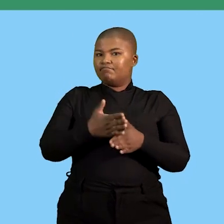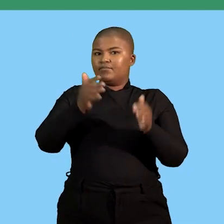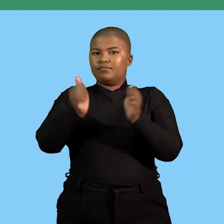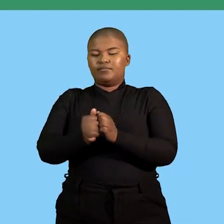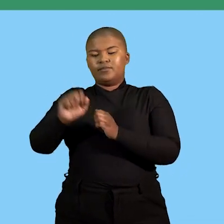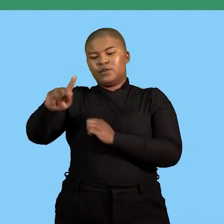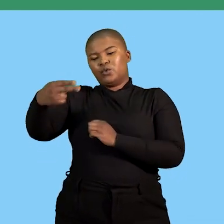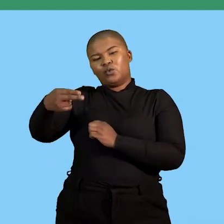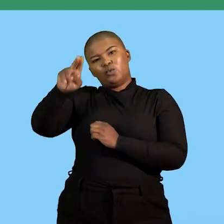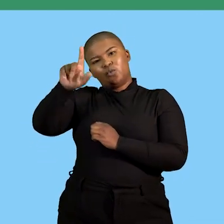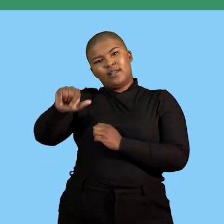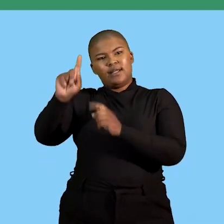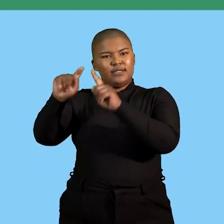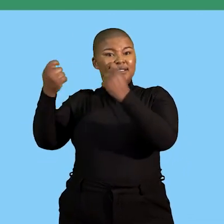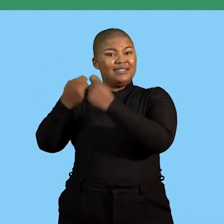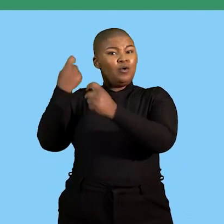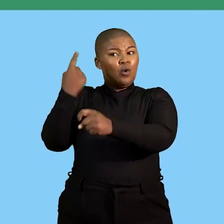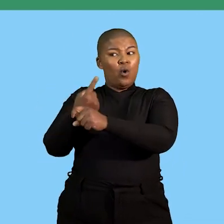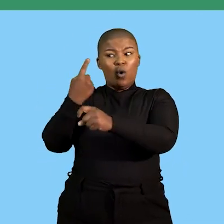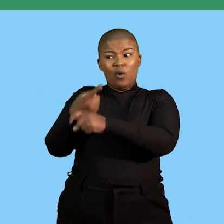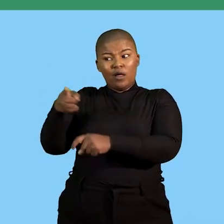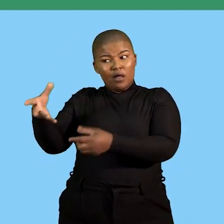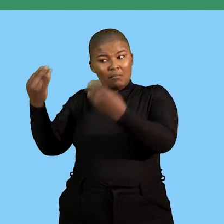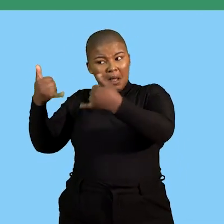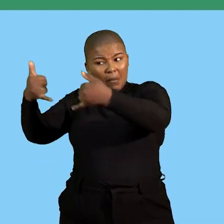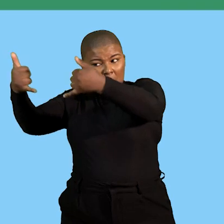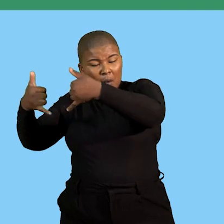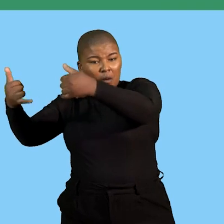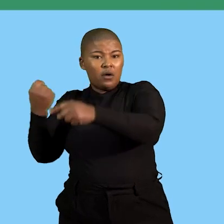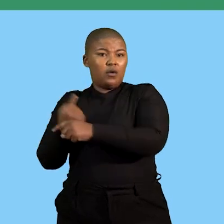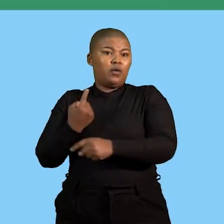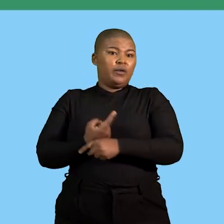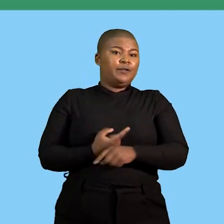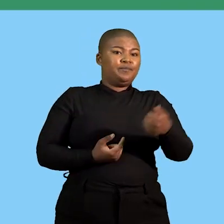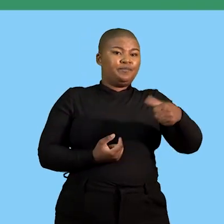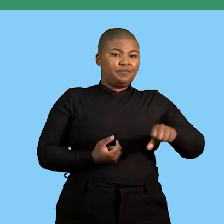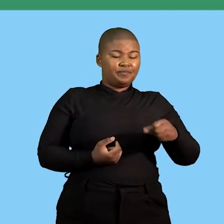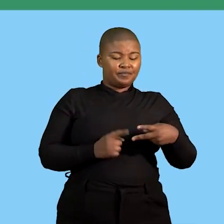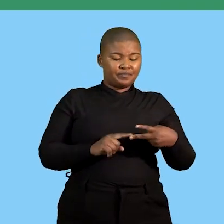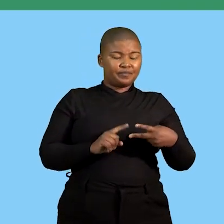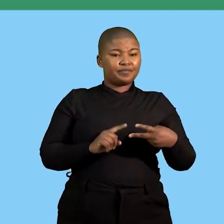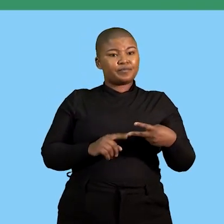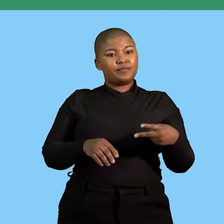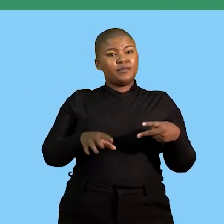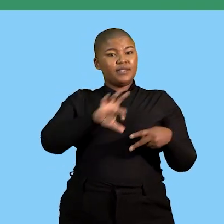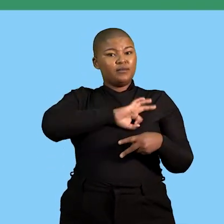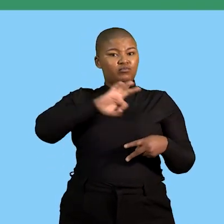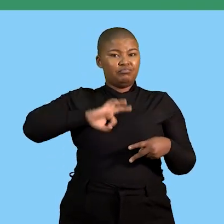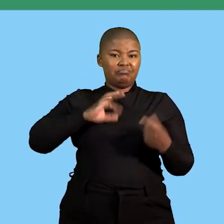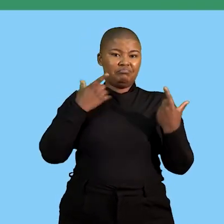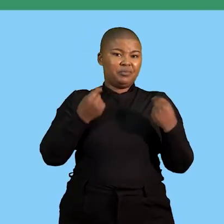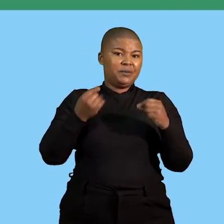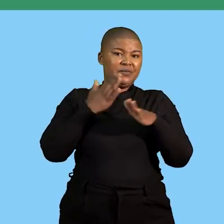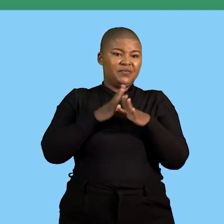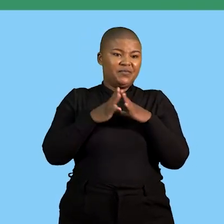cooler team who always receives awards. And then we have option B, which says to us, employees do not complete their